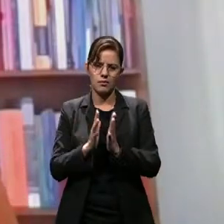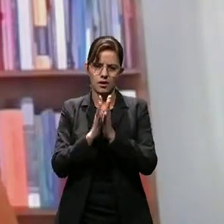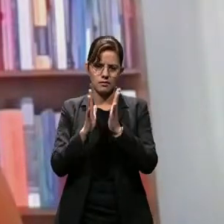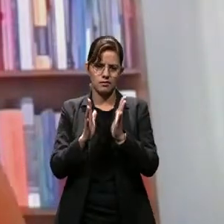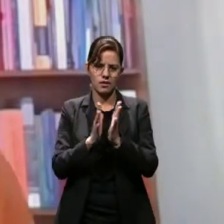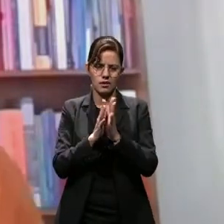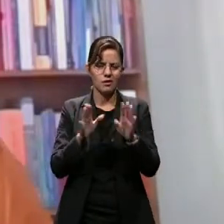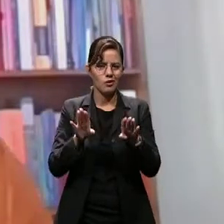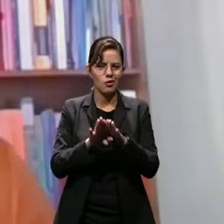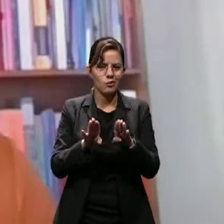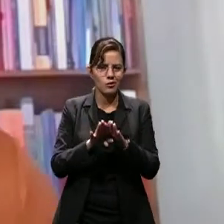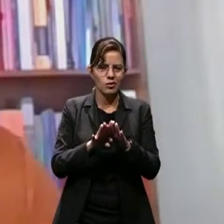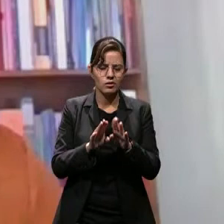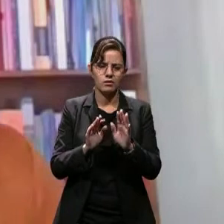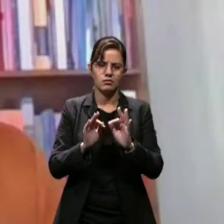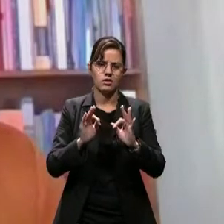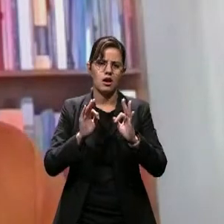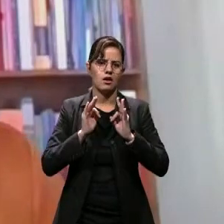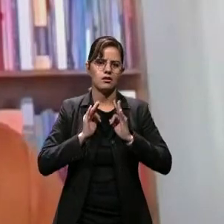politics free of violence.